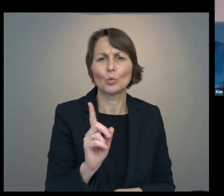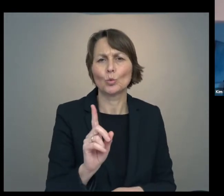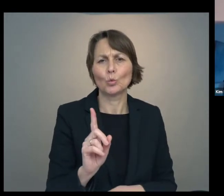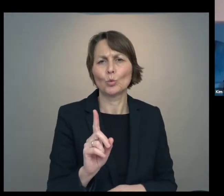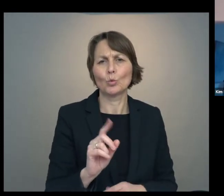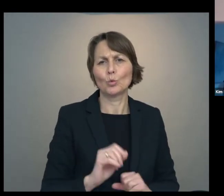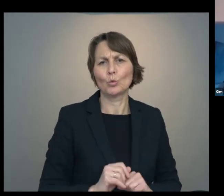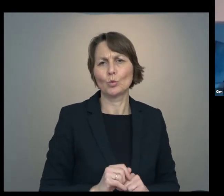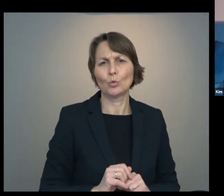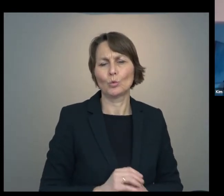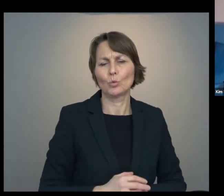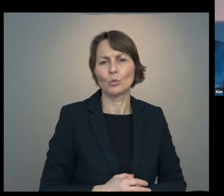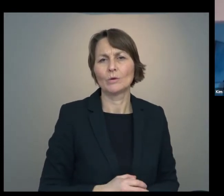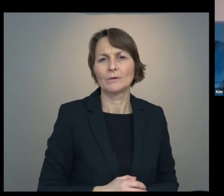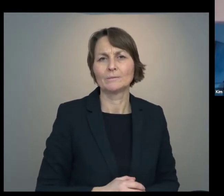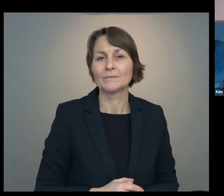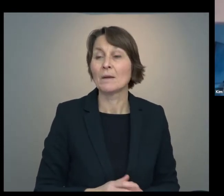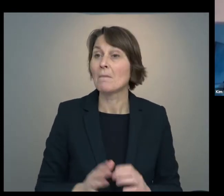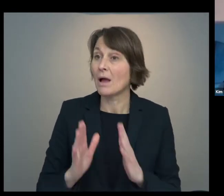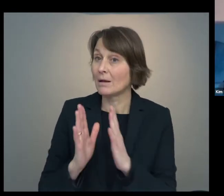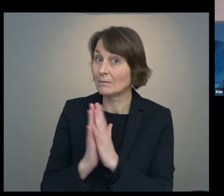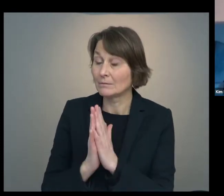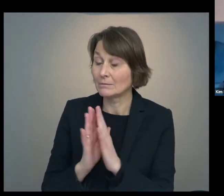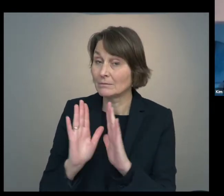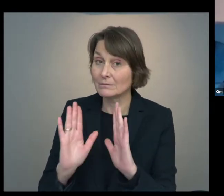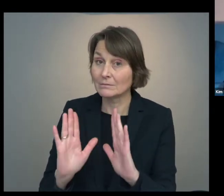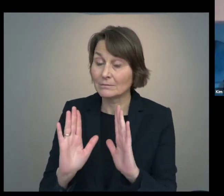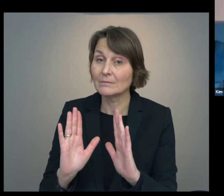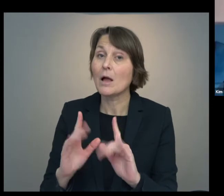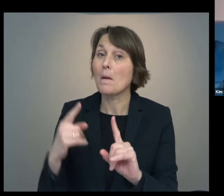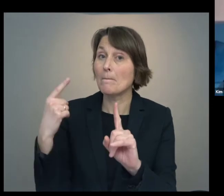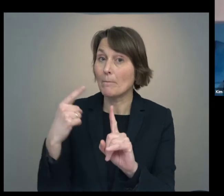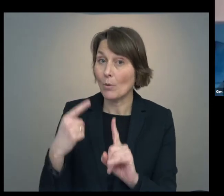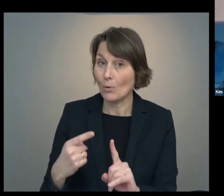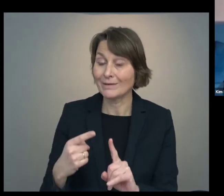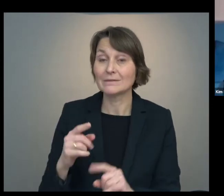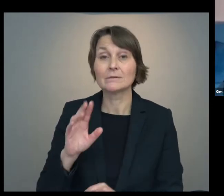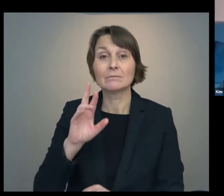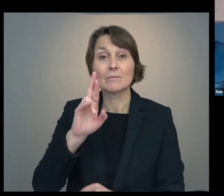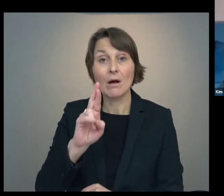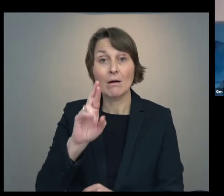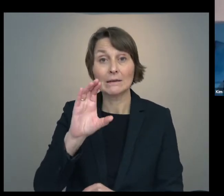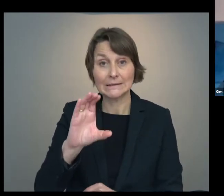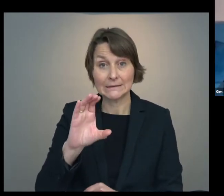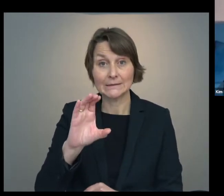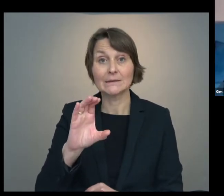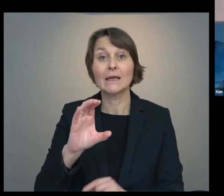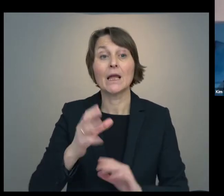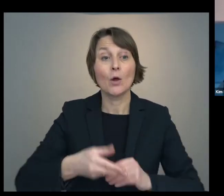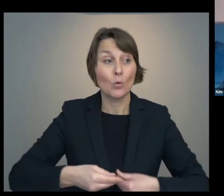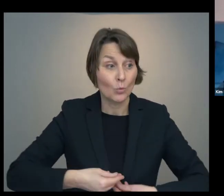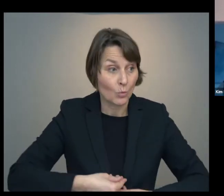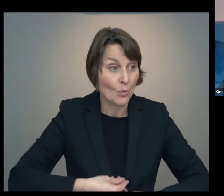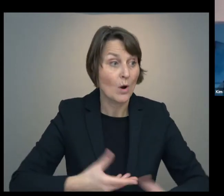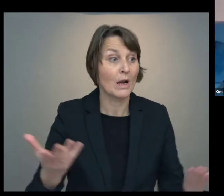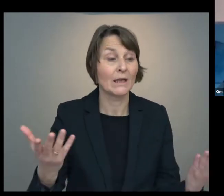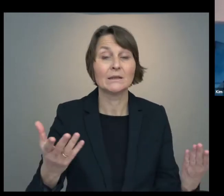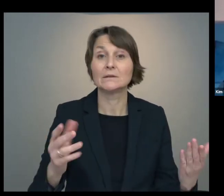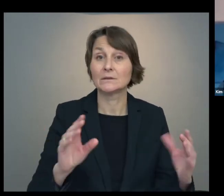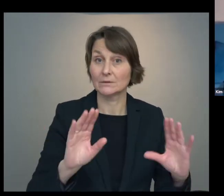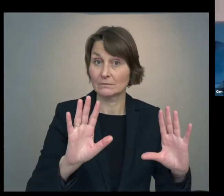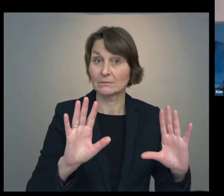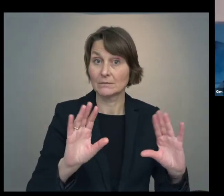testing the software. Yeah. But please, that is like the point of the RC